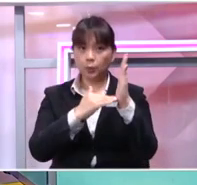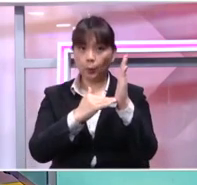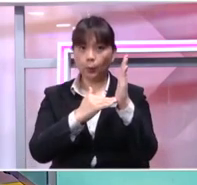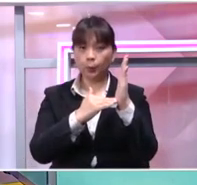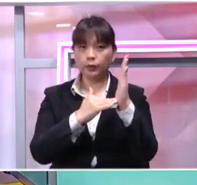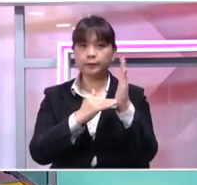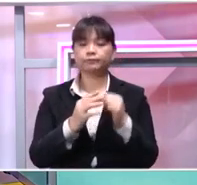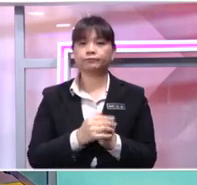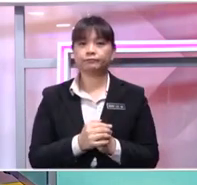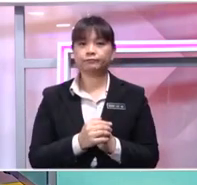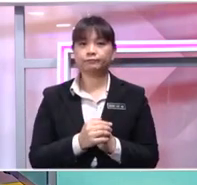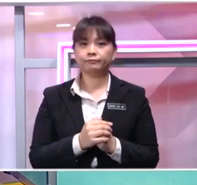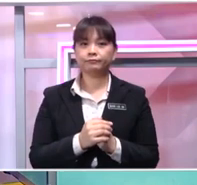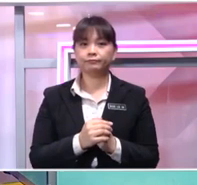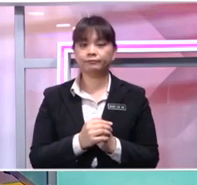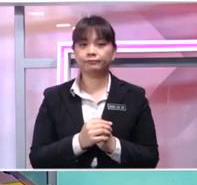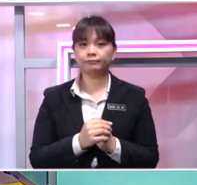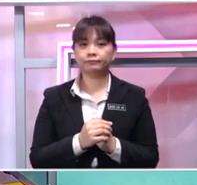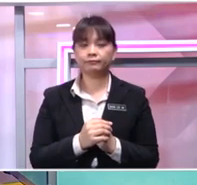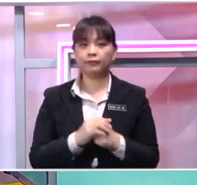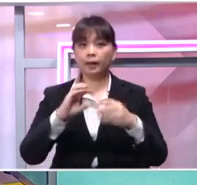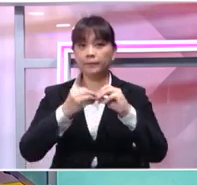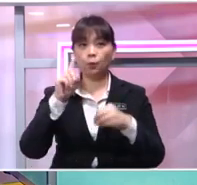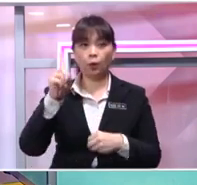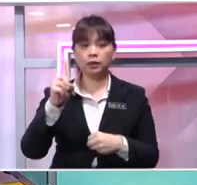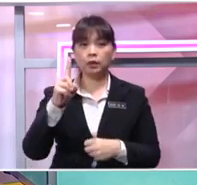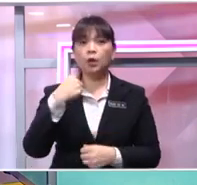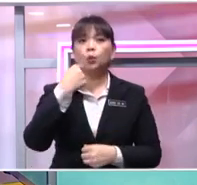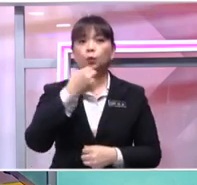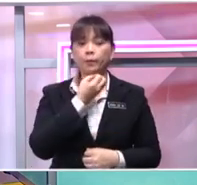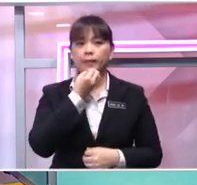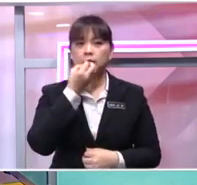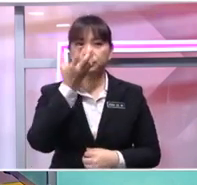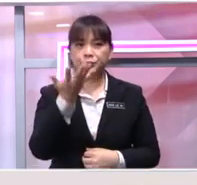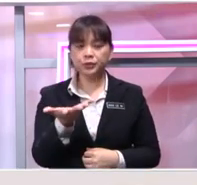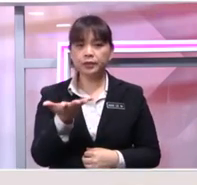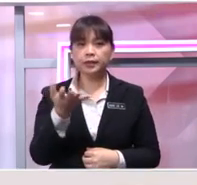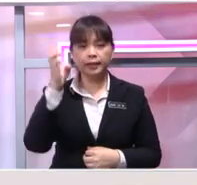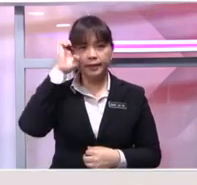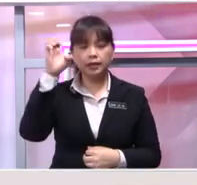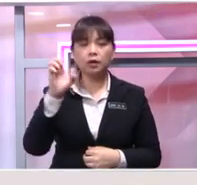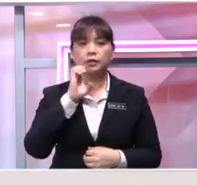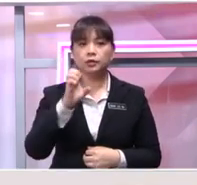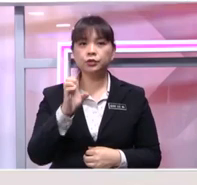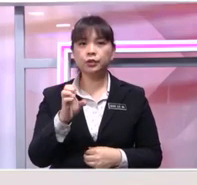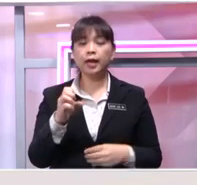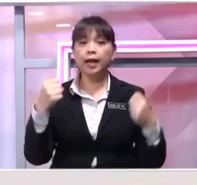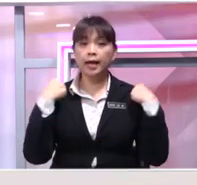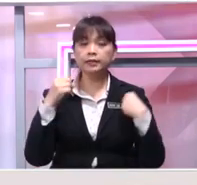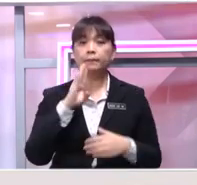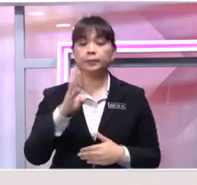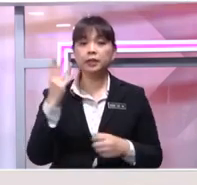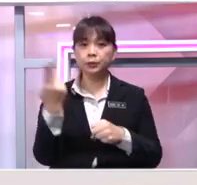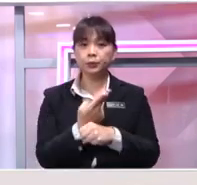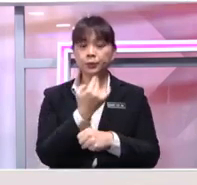B, C or D. Okay, number one. Who mentioned that he or she has been using social networking